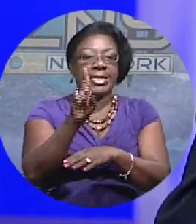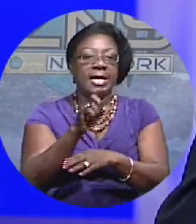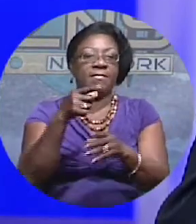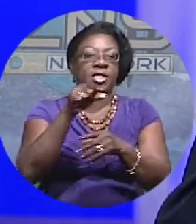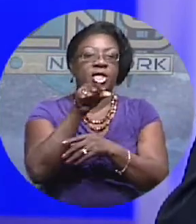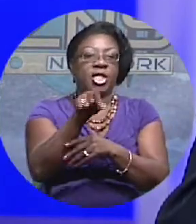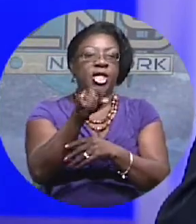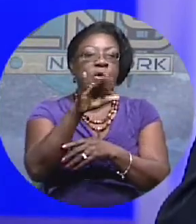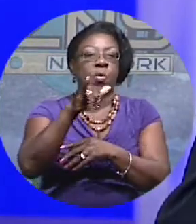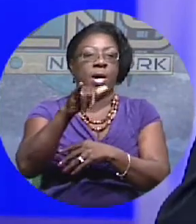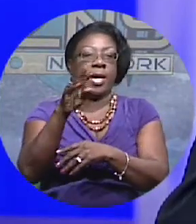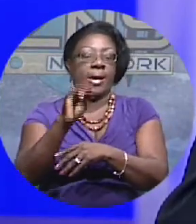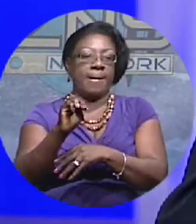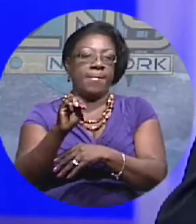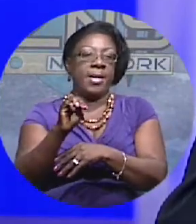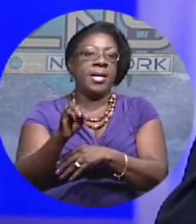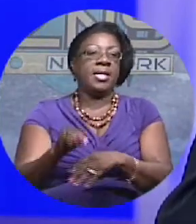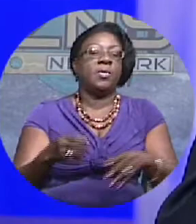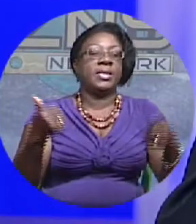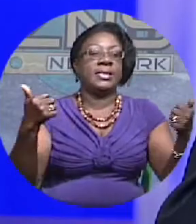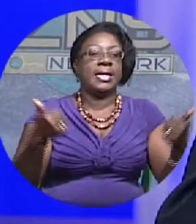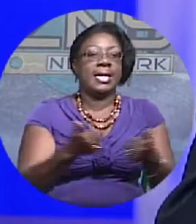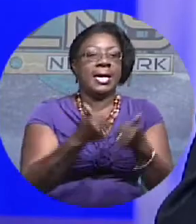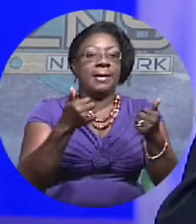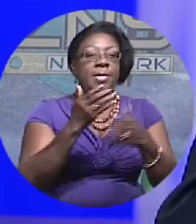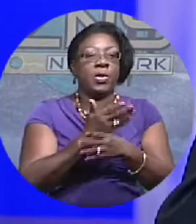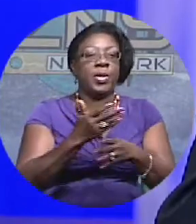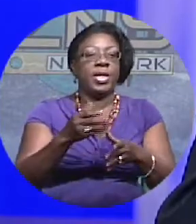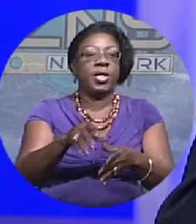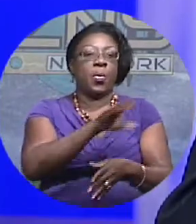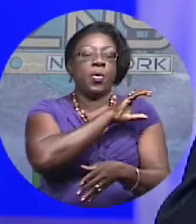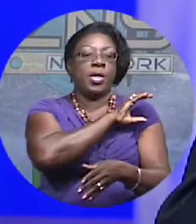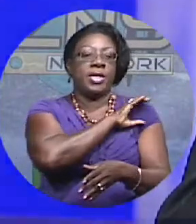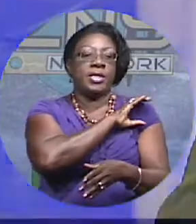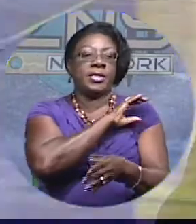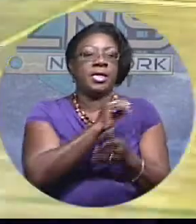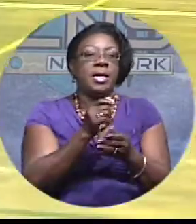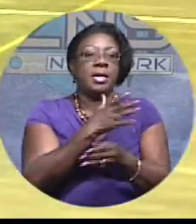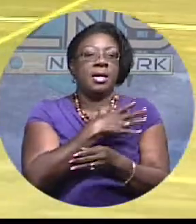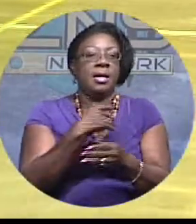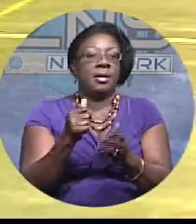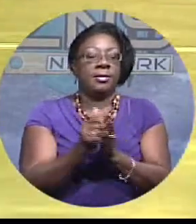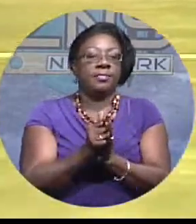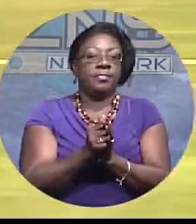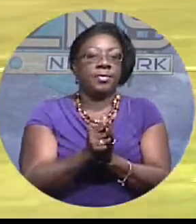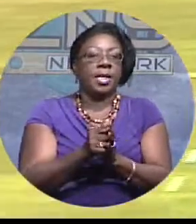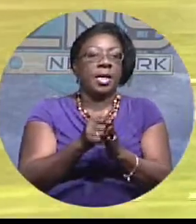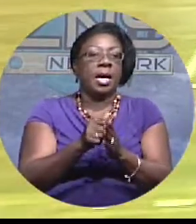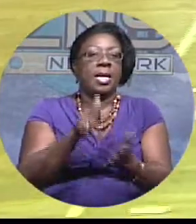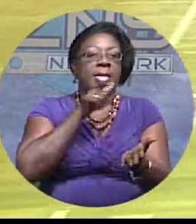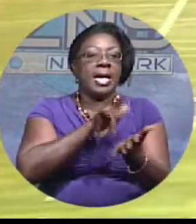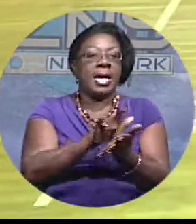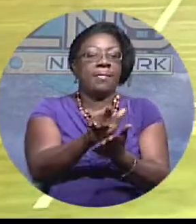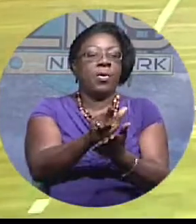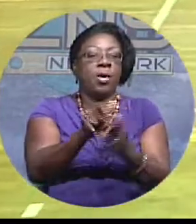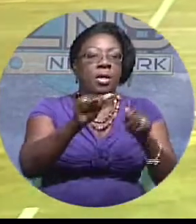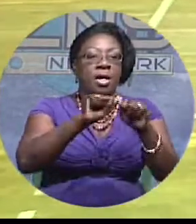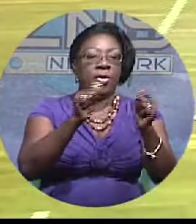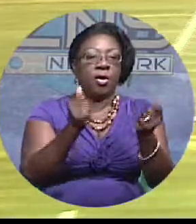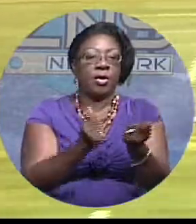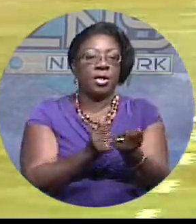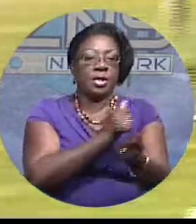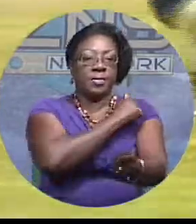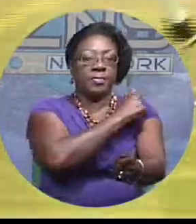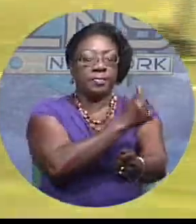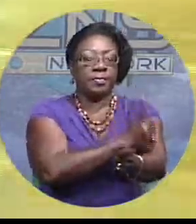starts us off with the feature game between the Police Royals and the Airport Authority. Airport Authority with a sloppy start to the ball